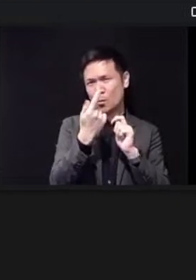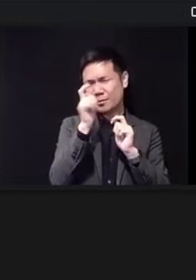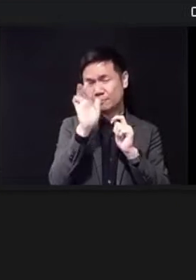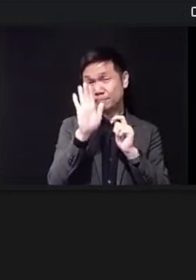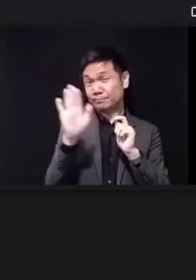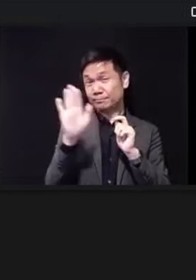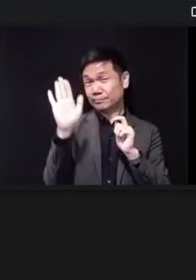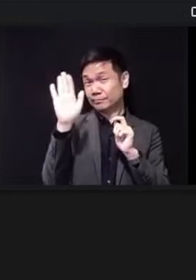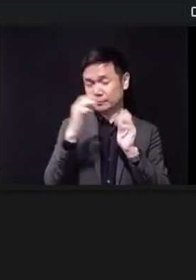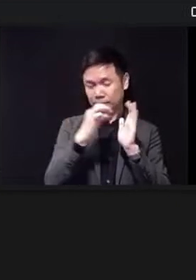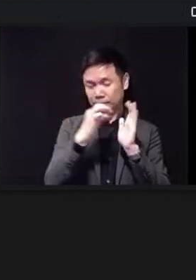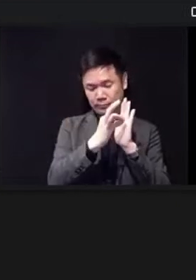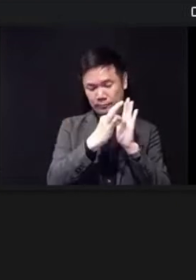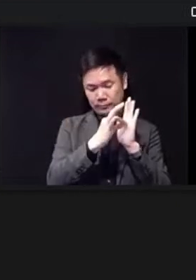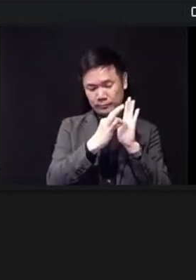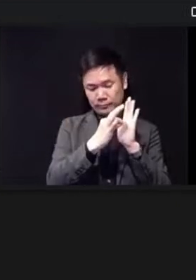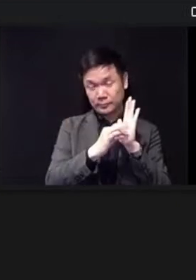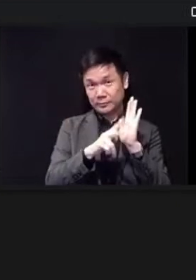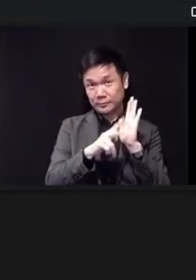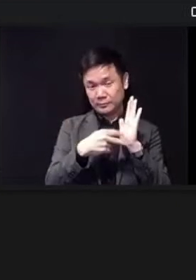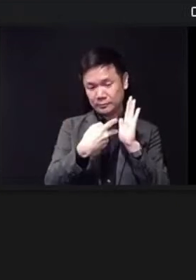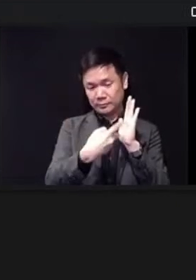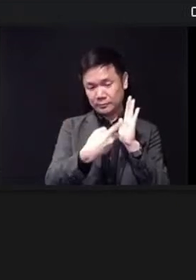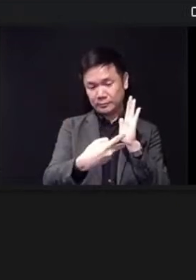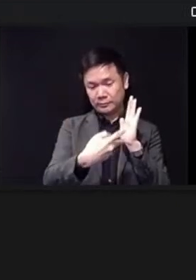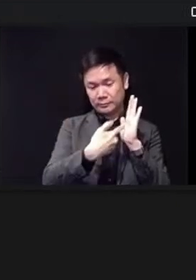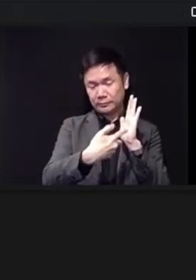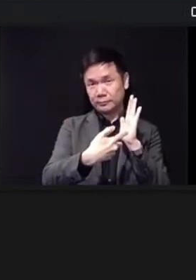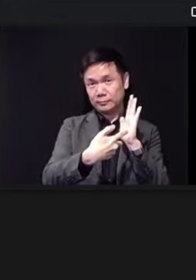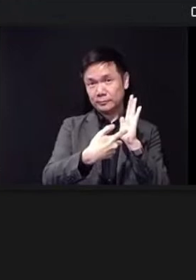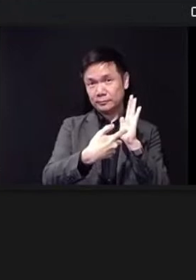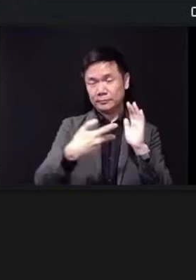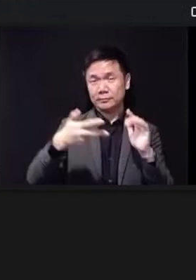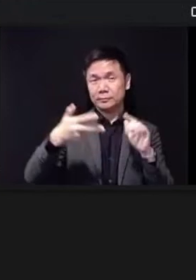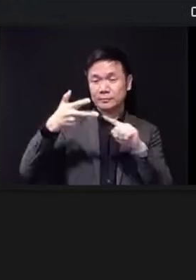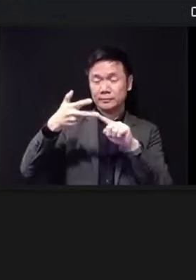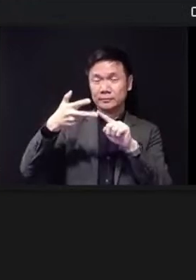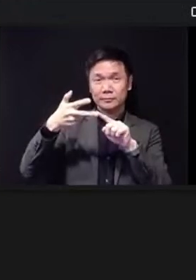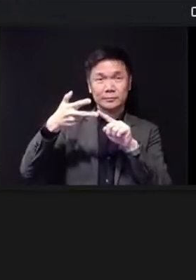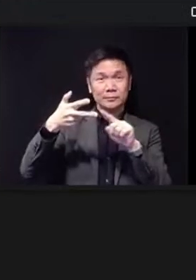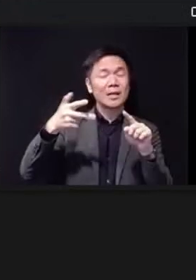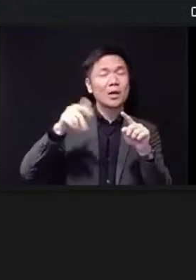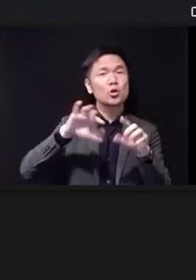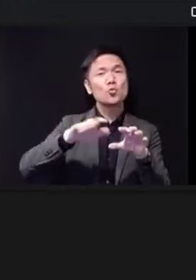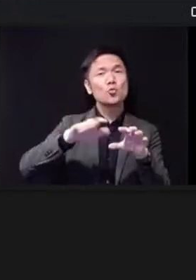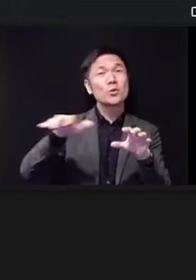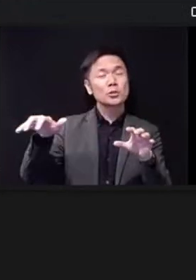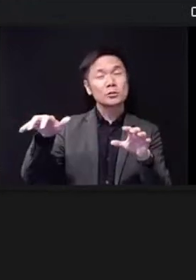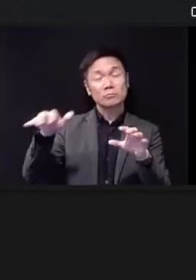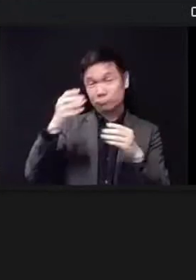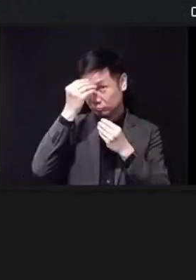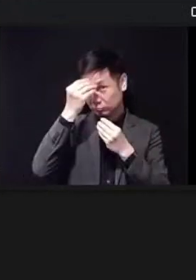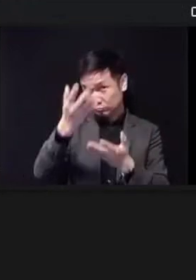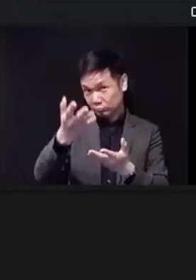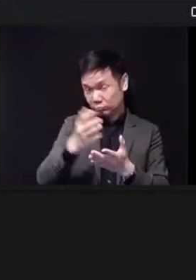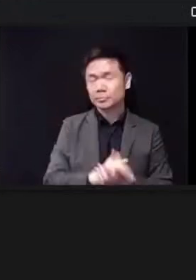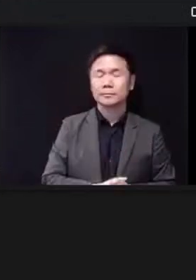suggest on the third line towards the end. Instead of the words as a regional input to,